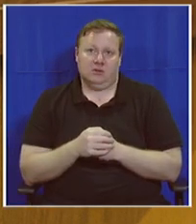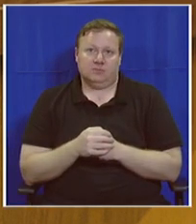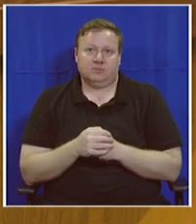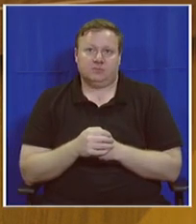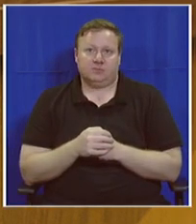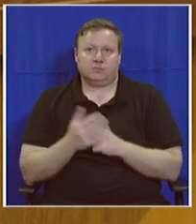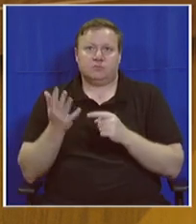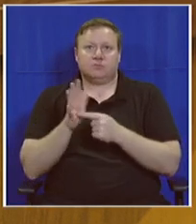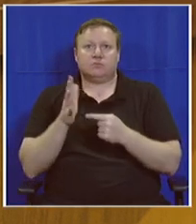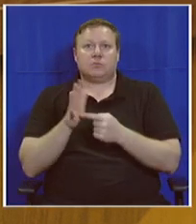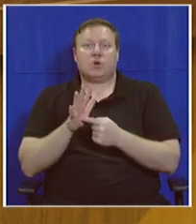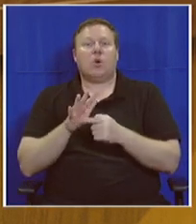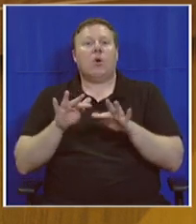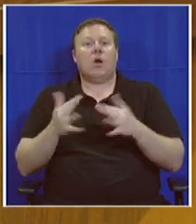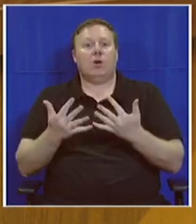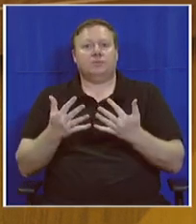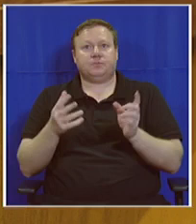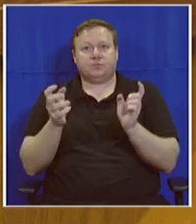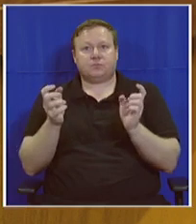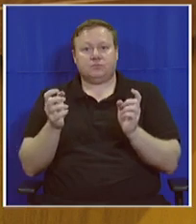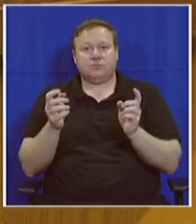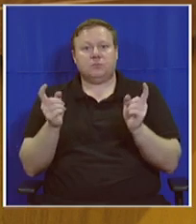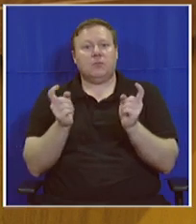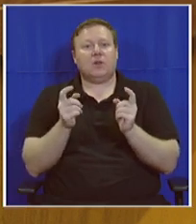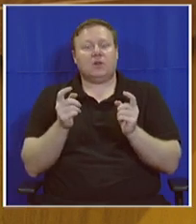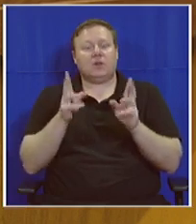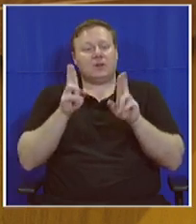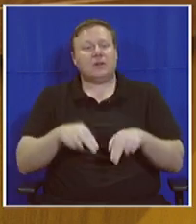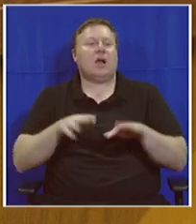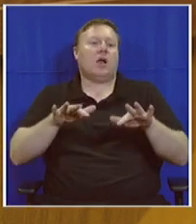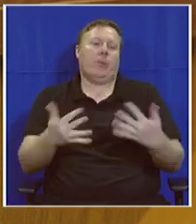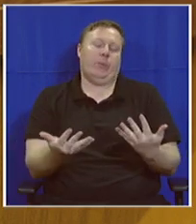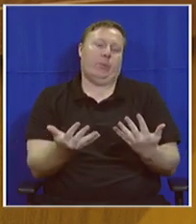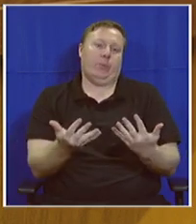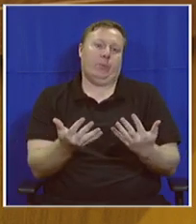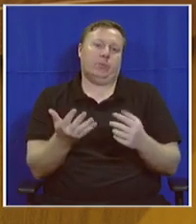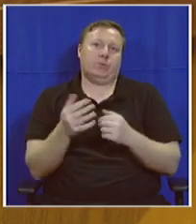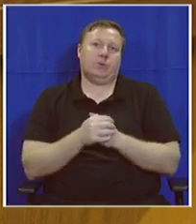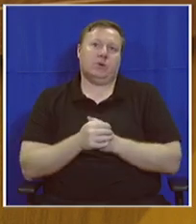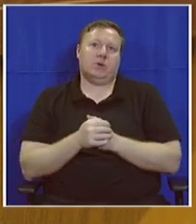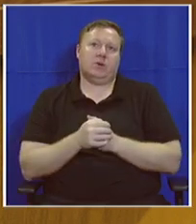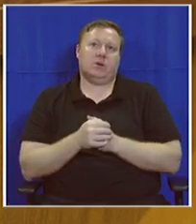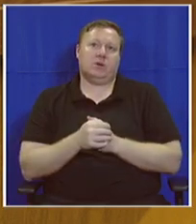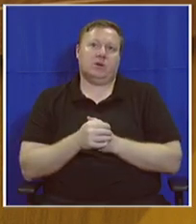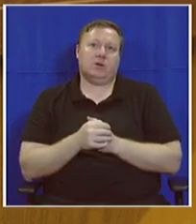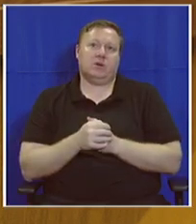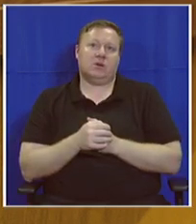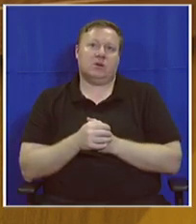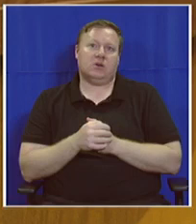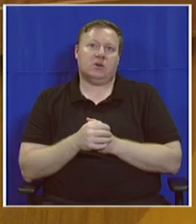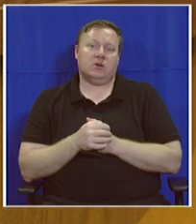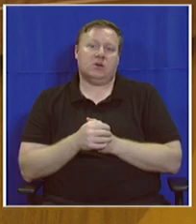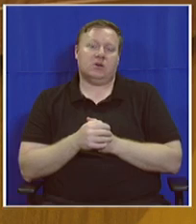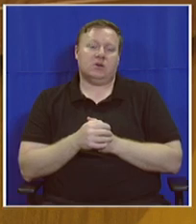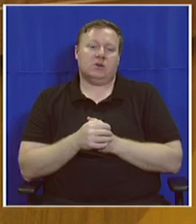by the way she met her untimely death. You touched so many